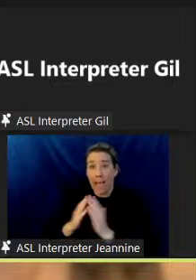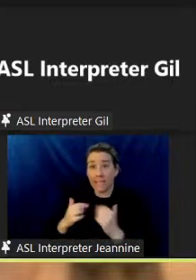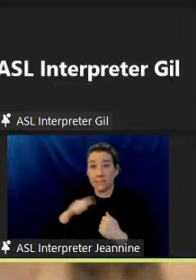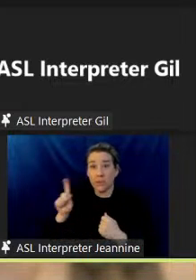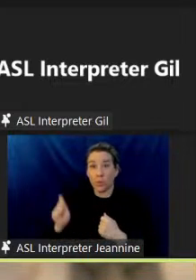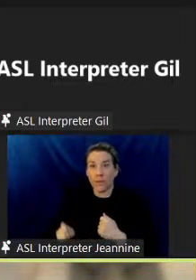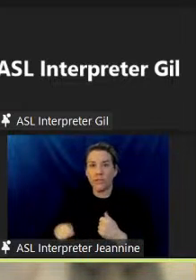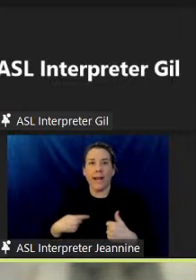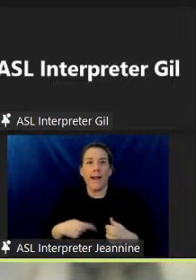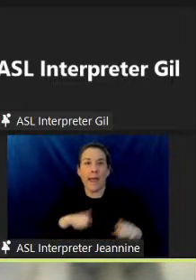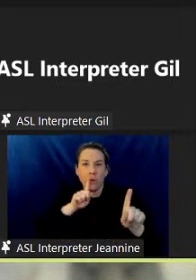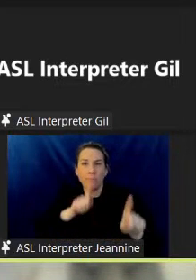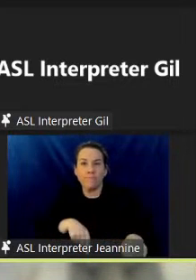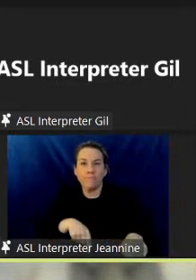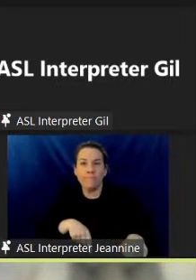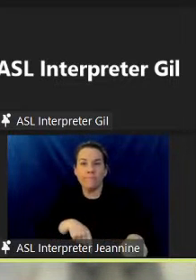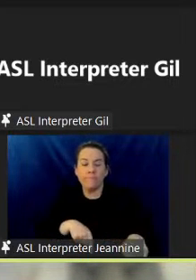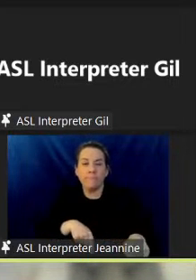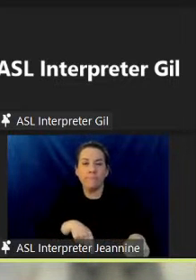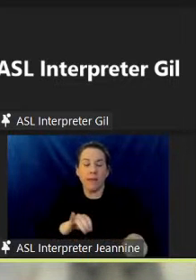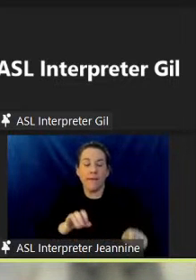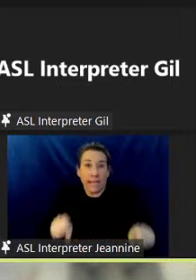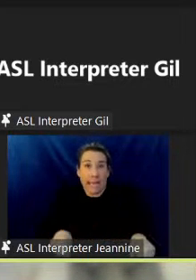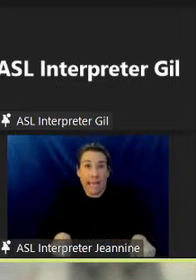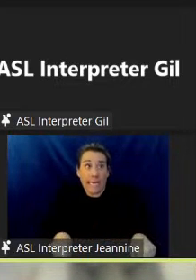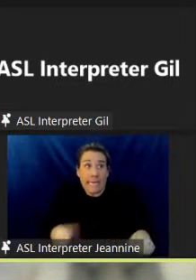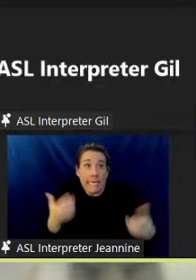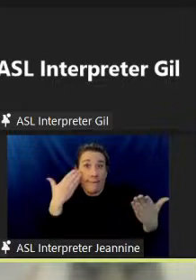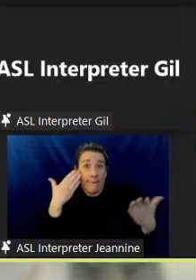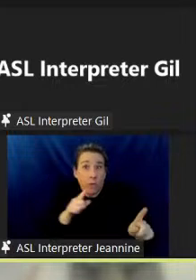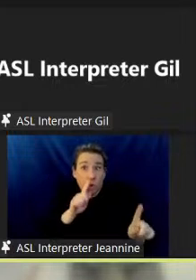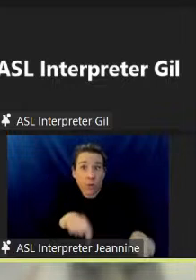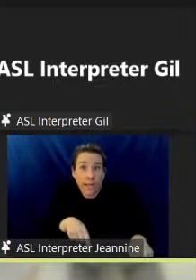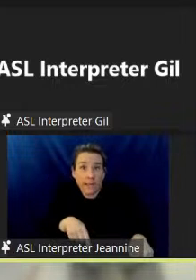answer to you if I can. If I don't know the answer,